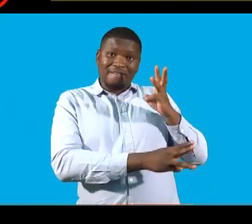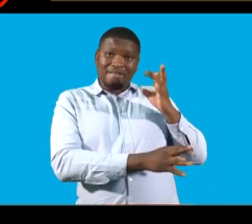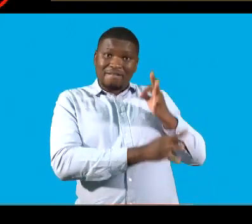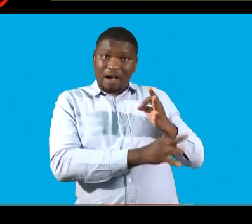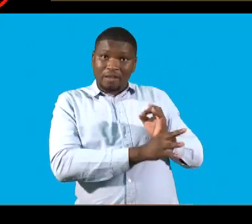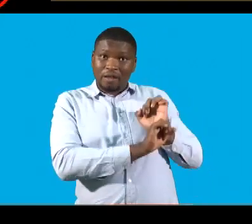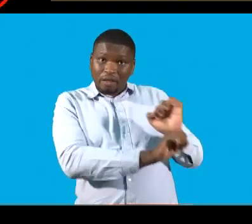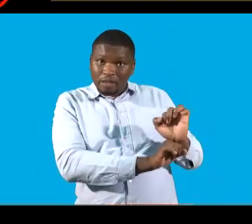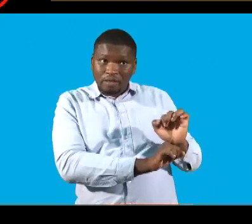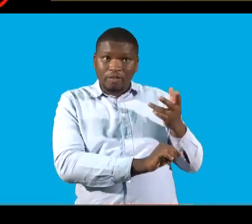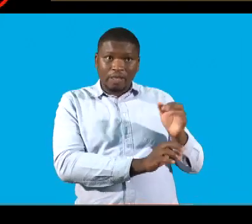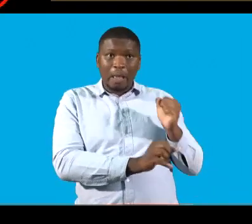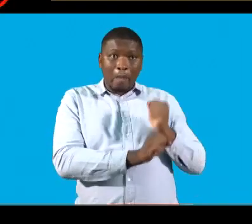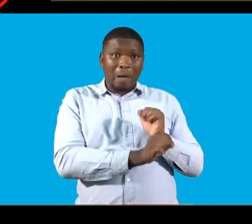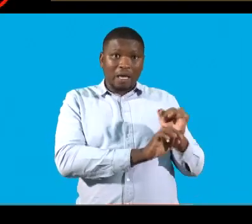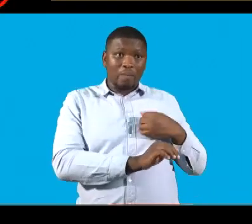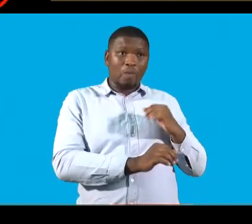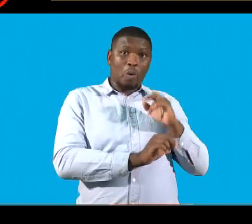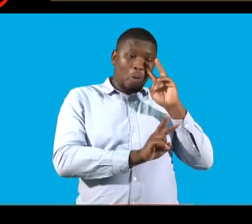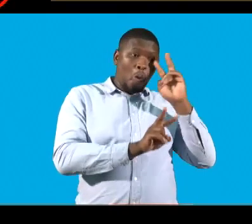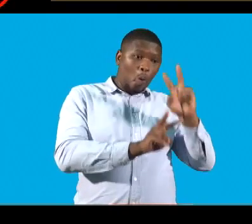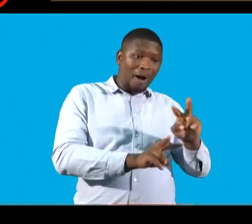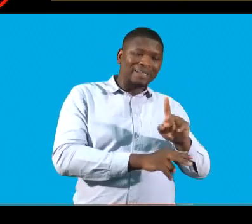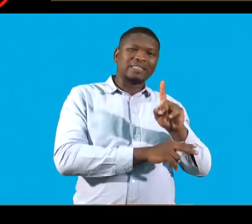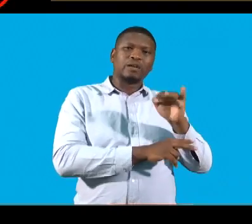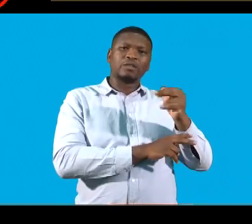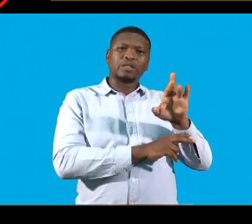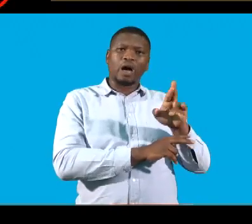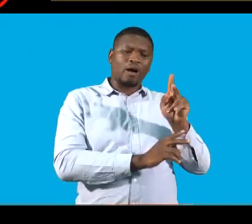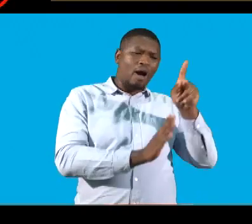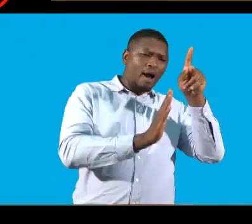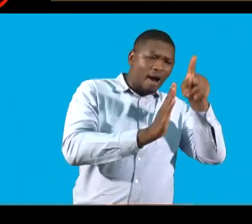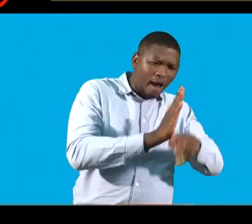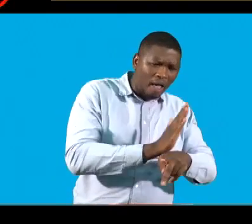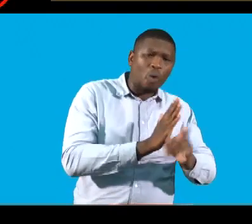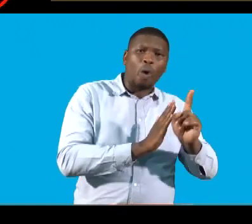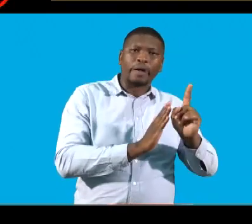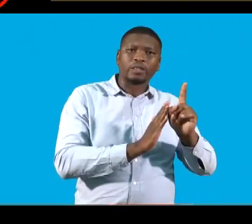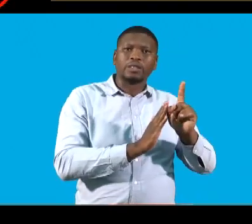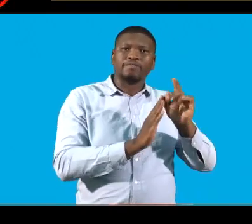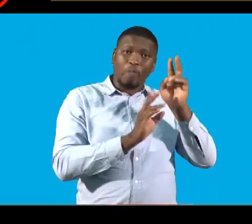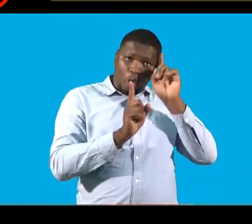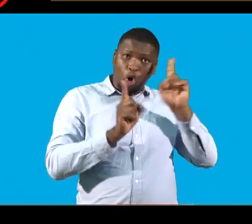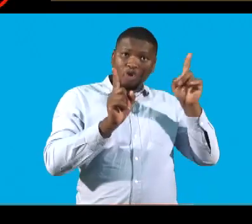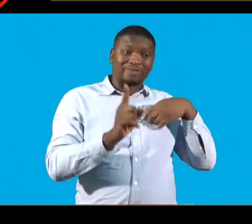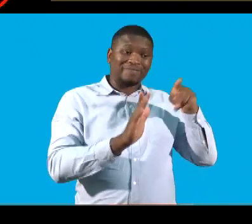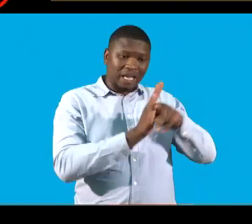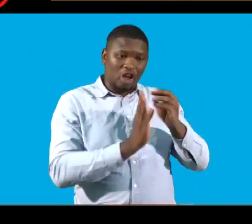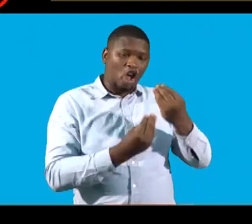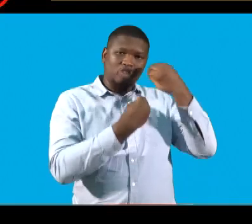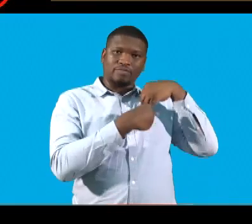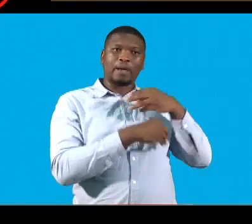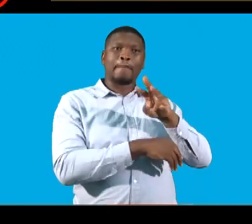Pi's father makes Pi and his brother watch Mahisha, the tiger, kill and devour a goat. So very